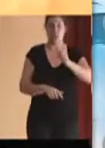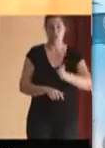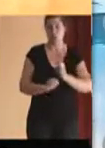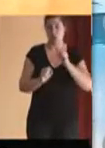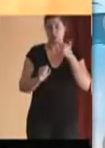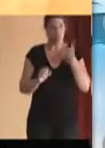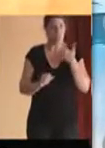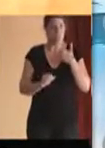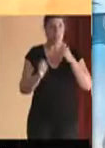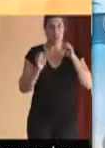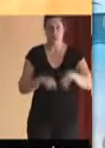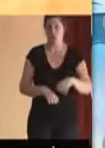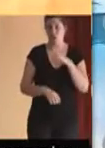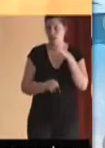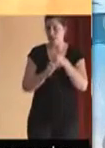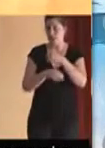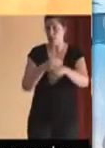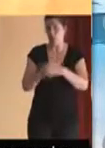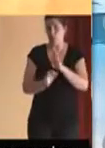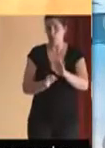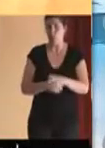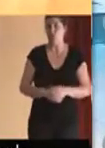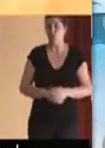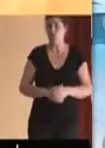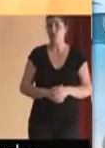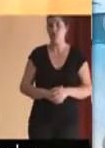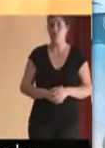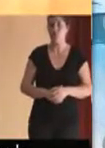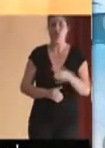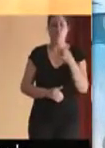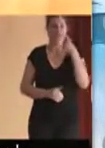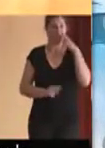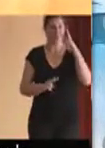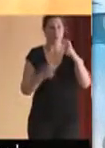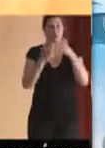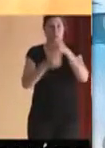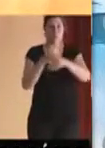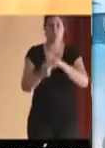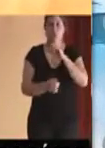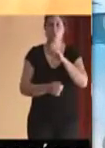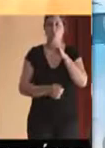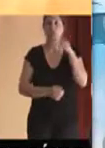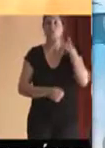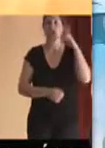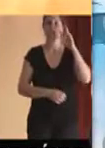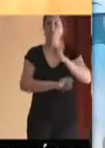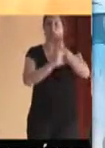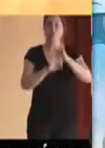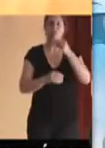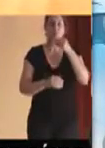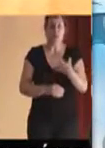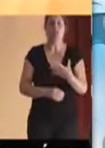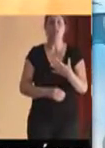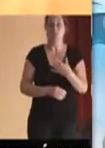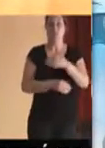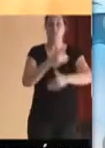I just showed you, the Linux. We need to see how it works, and